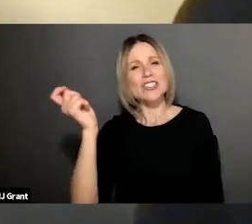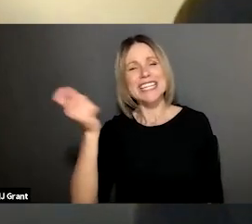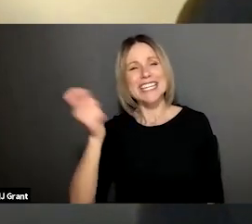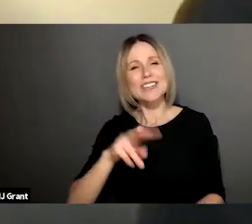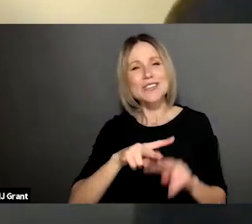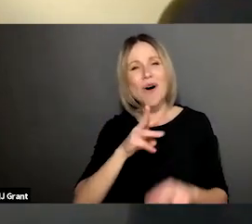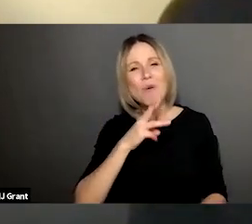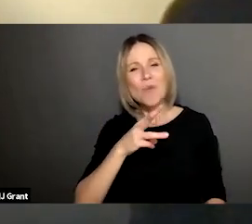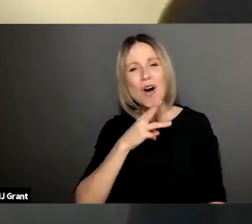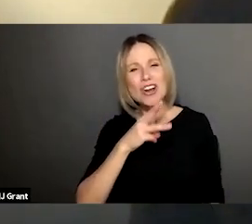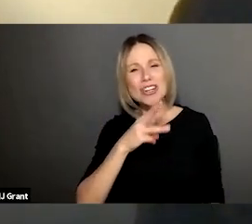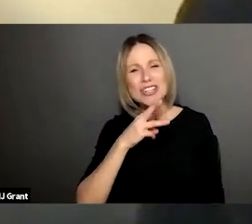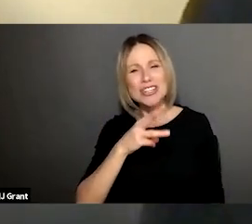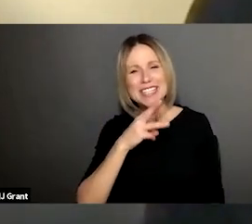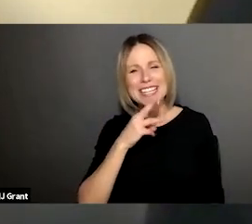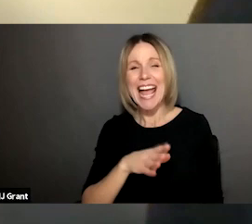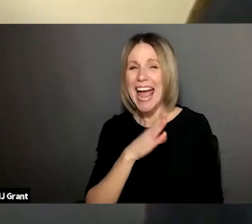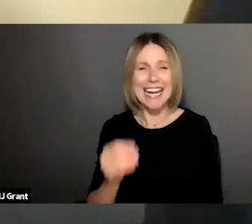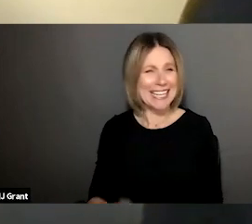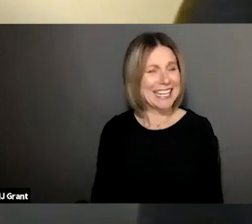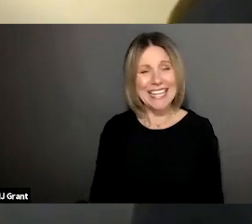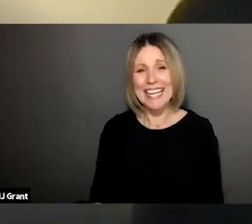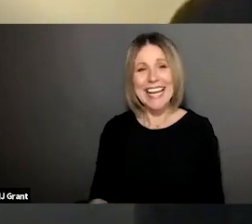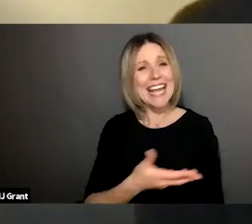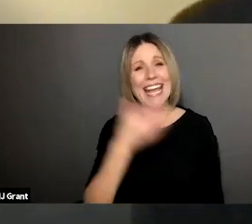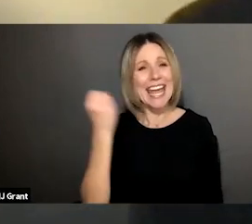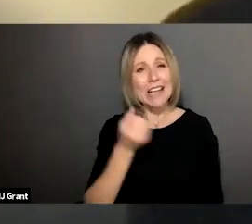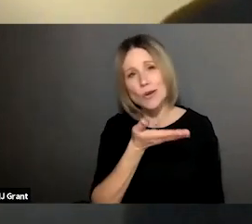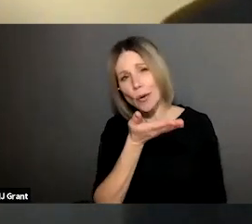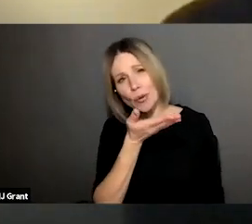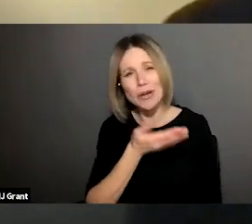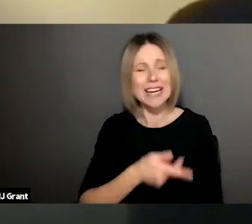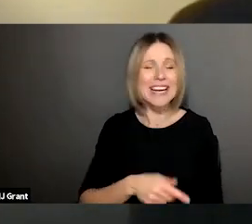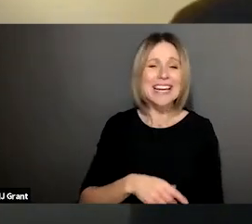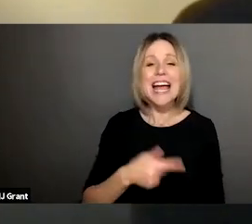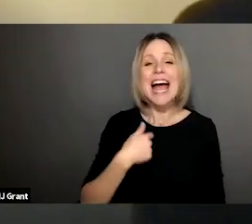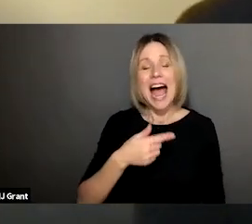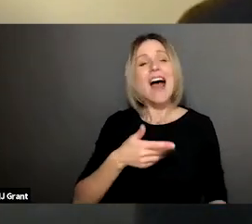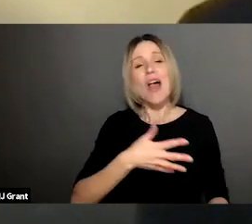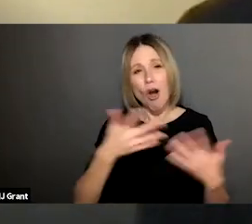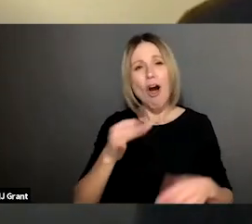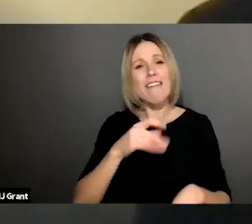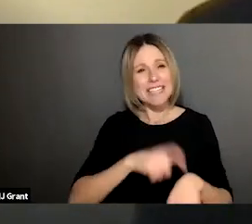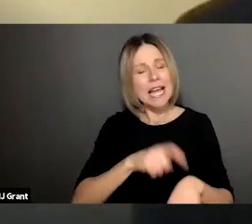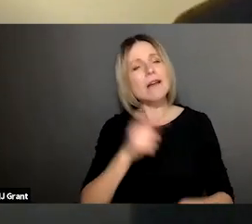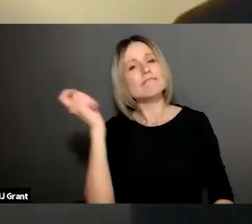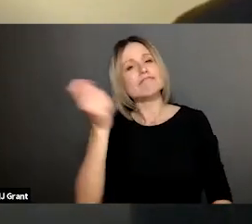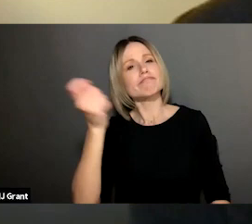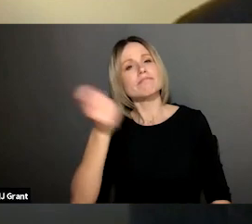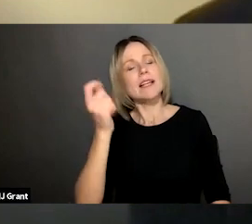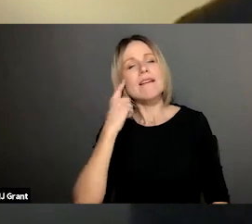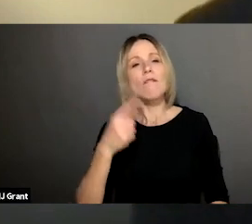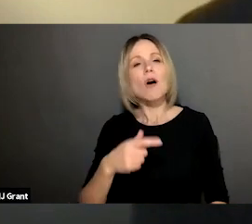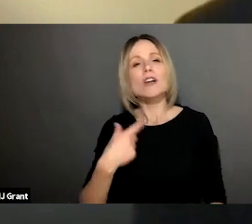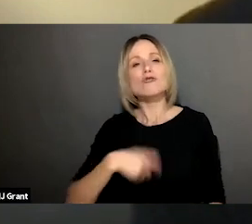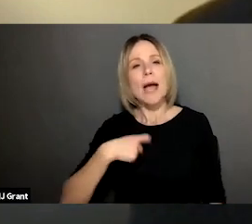of targeting the species I'm interested in. And I spend a lot of time saltwater fly fishing for striped bass. And I do that here in New